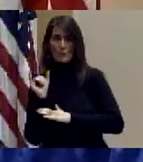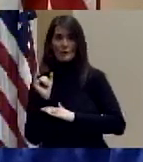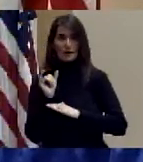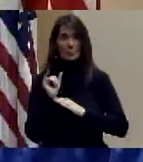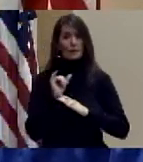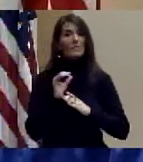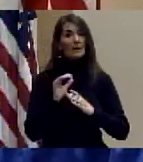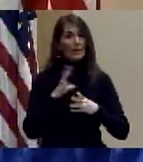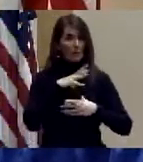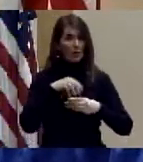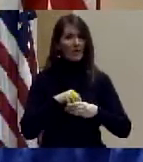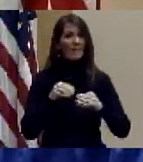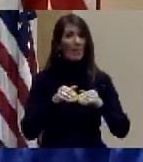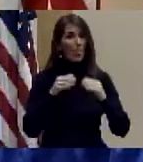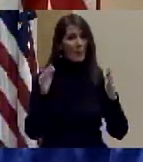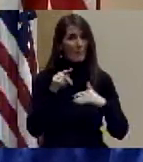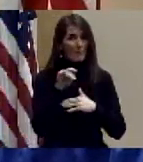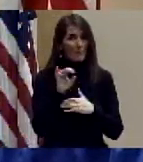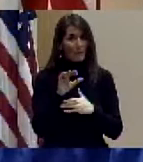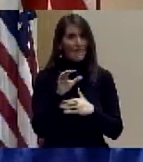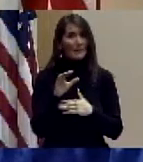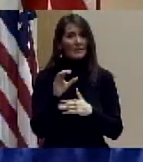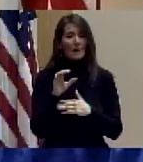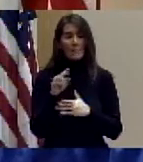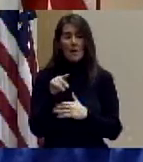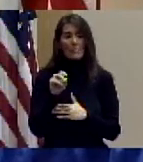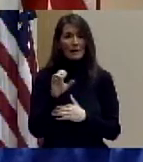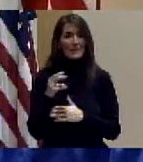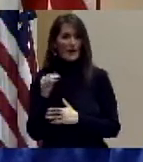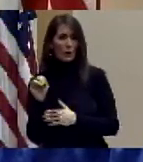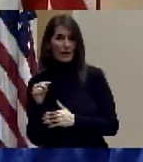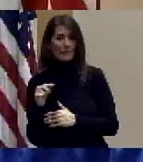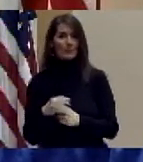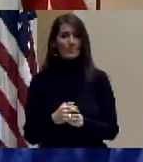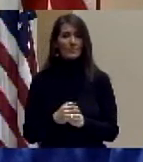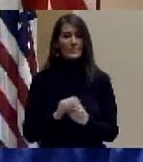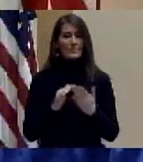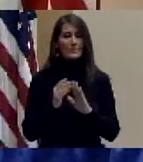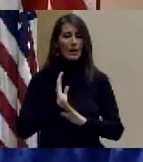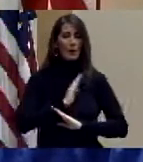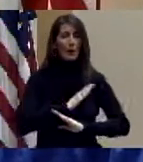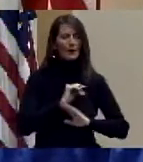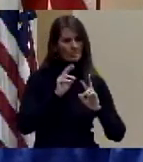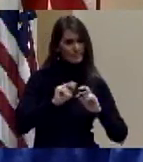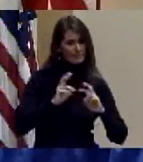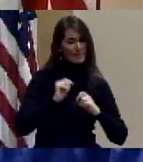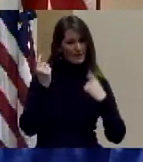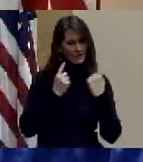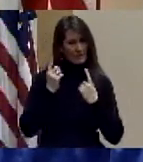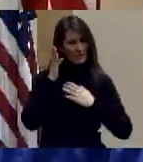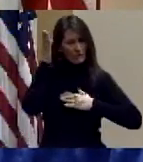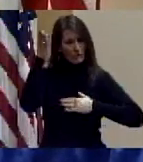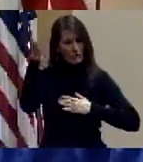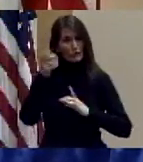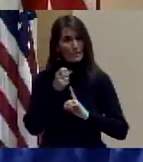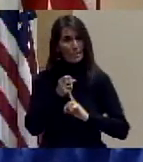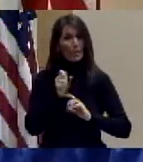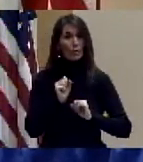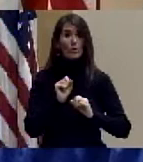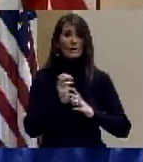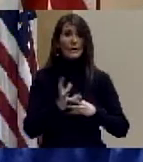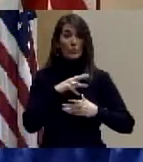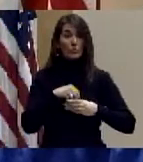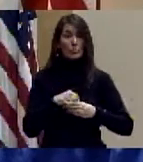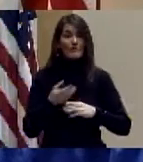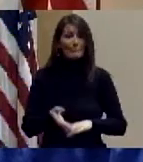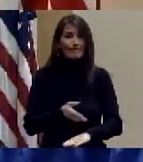open public hearings. The town board considers potential community impacts of development, which can include increased